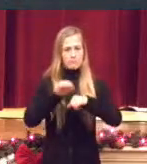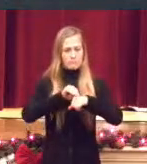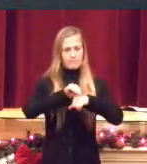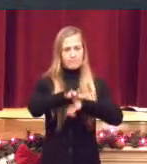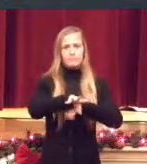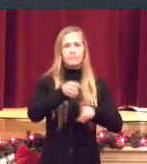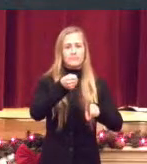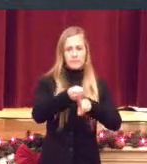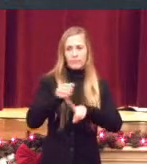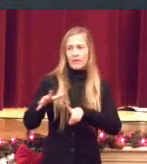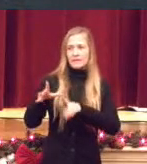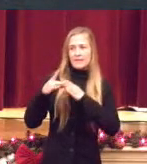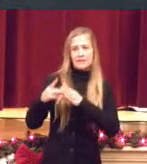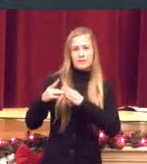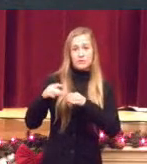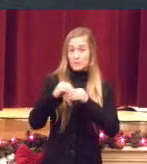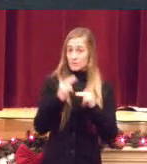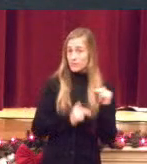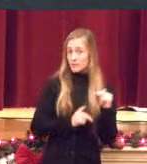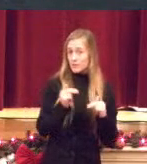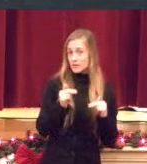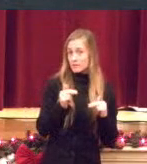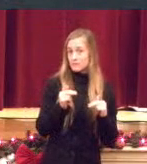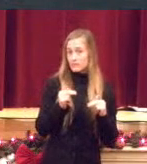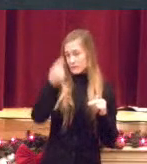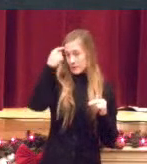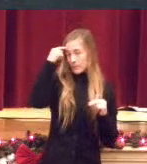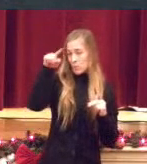his leadership in the building in terms of